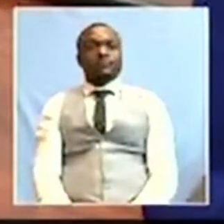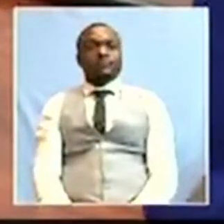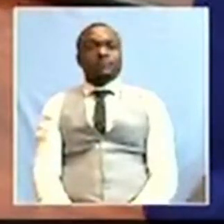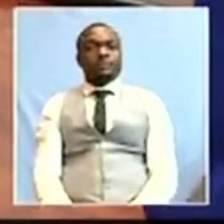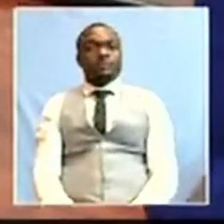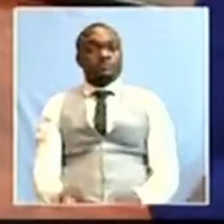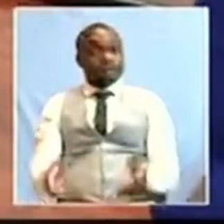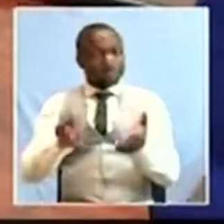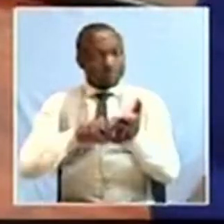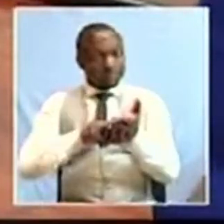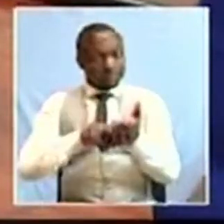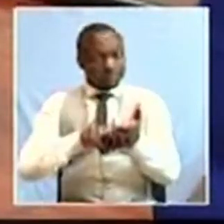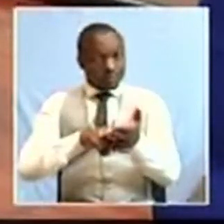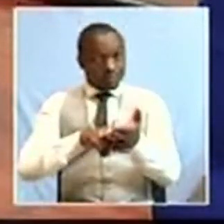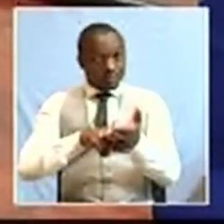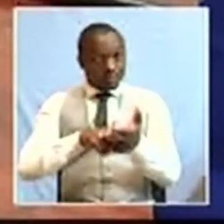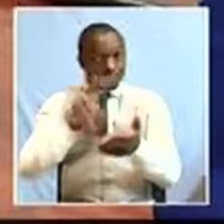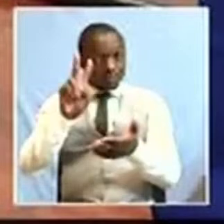Come again.